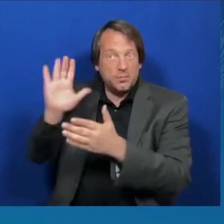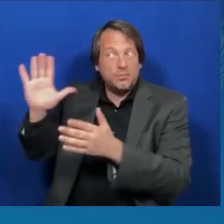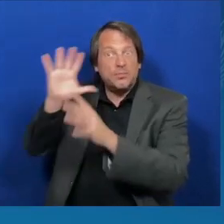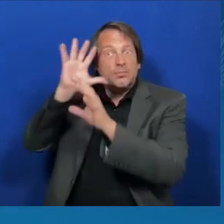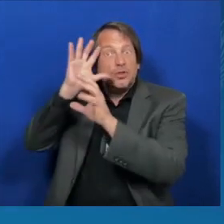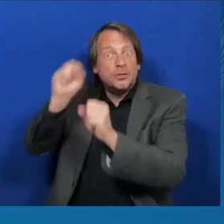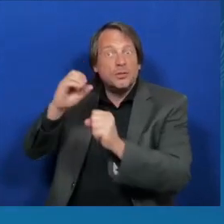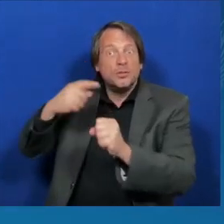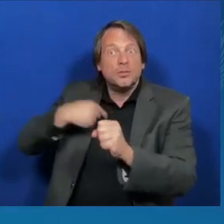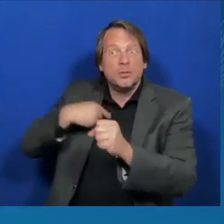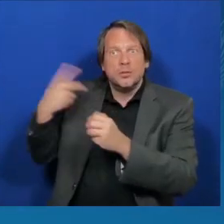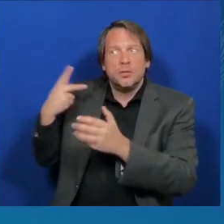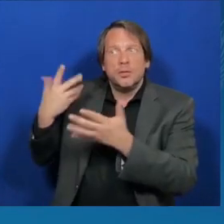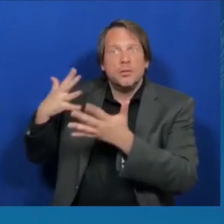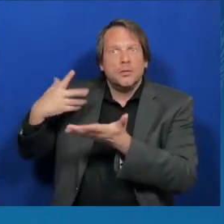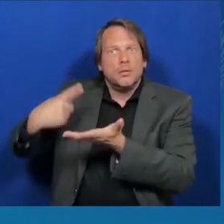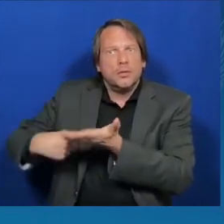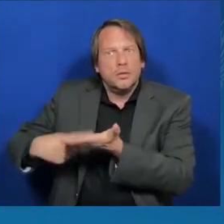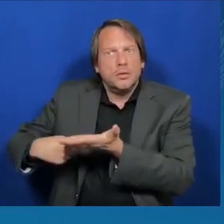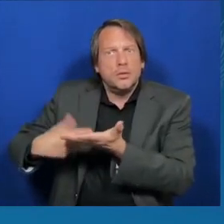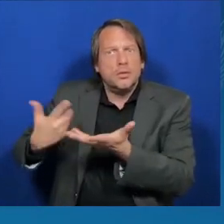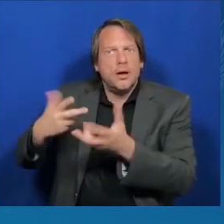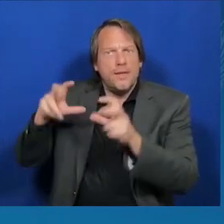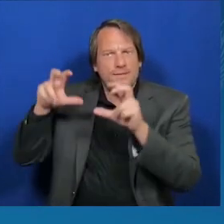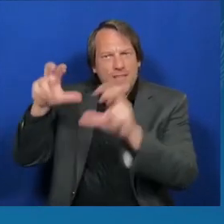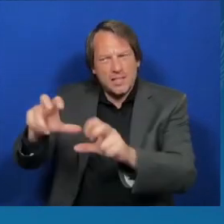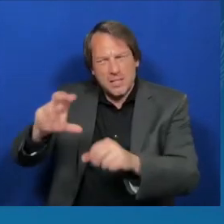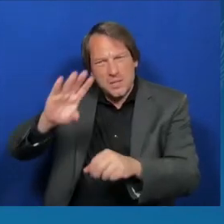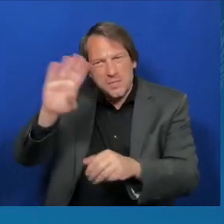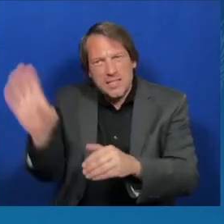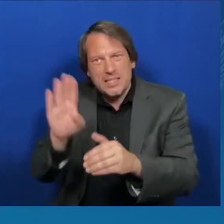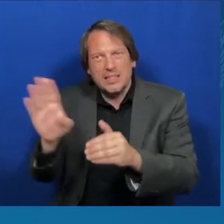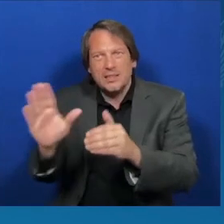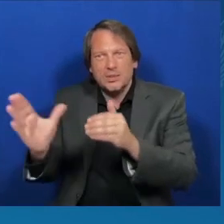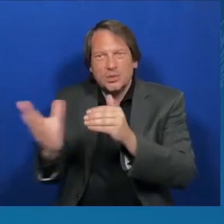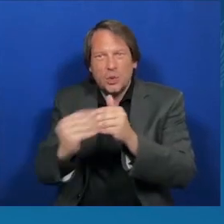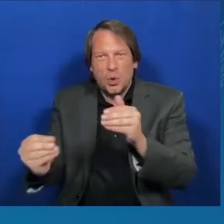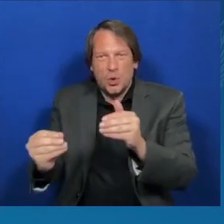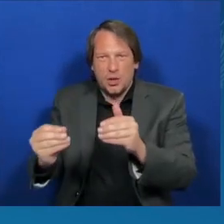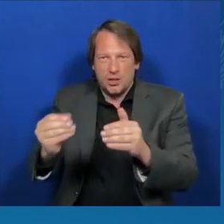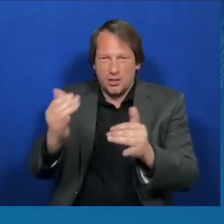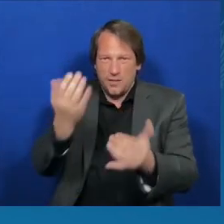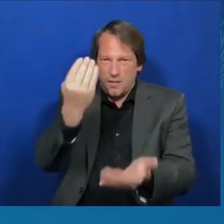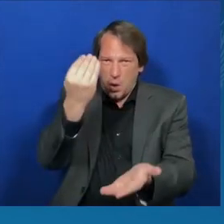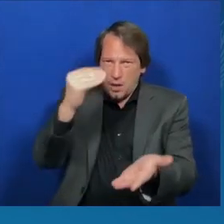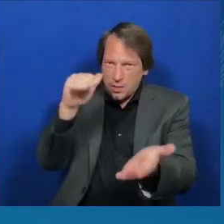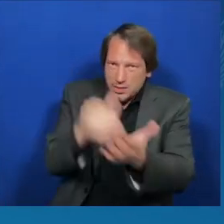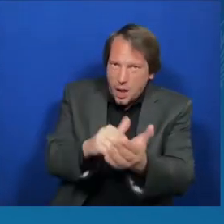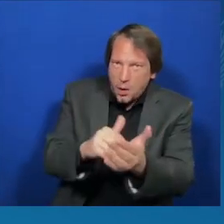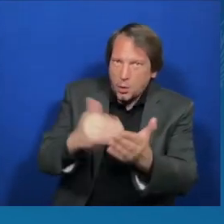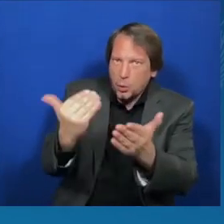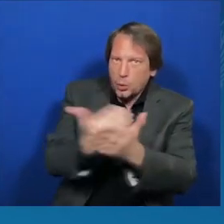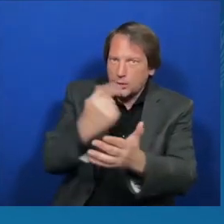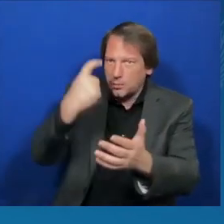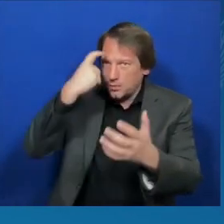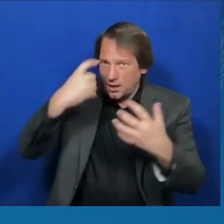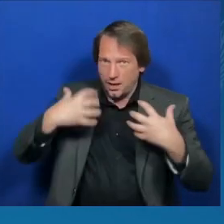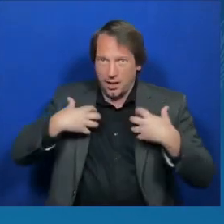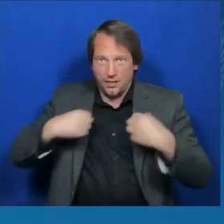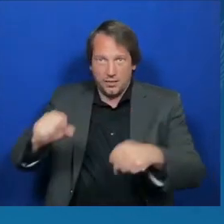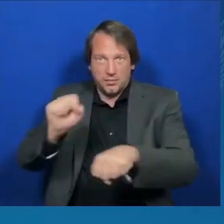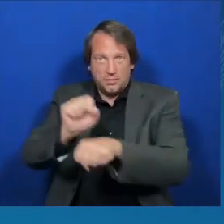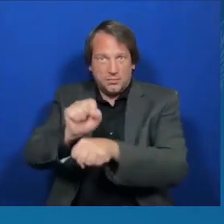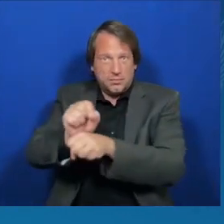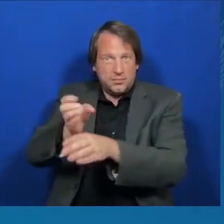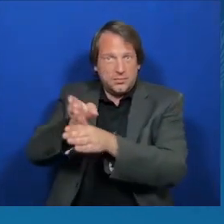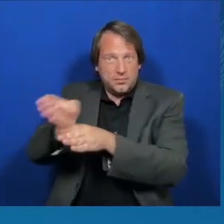being dispatched to our public schools to be a resource in the school that hopefully the way